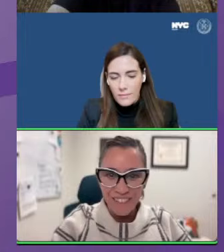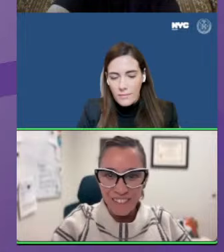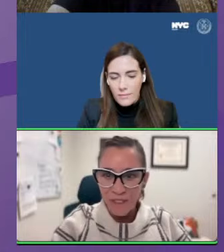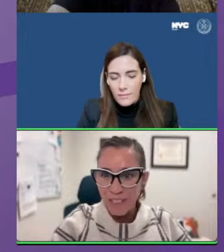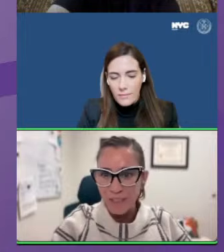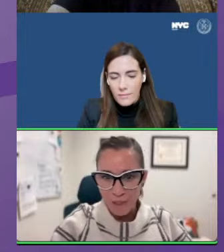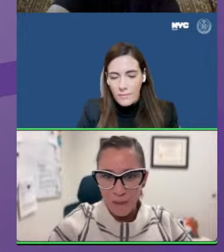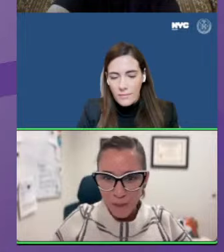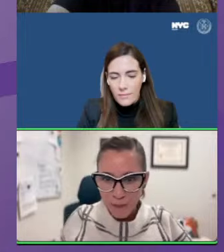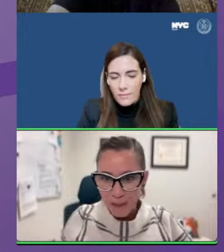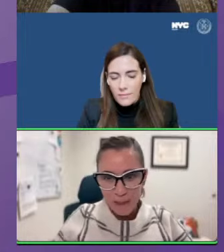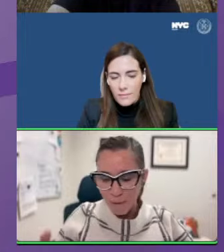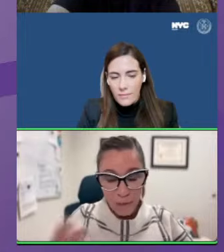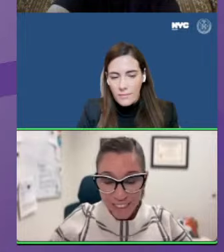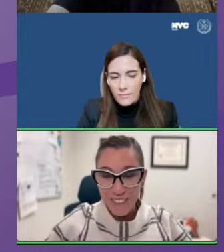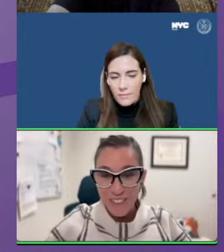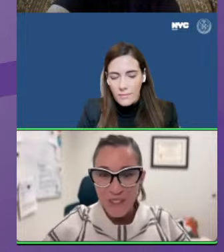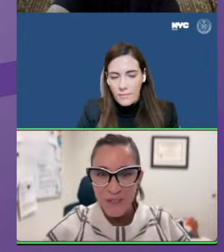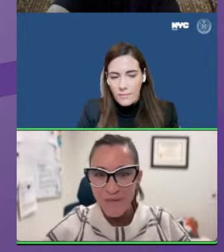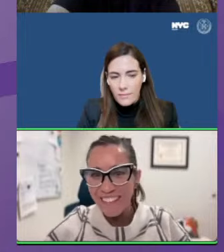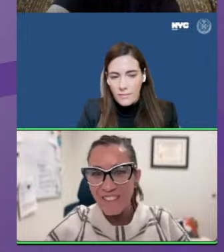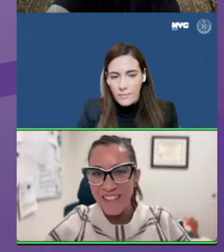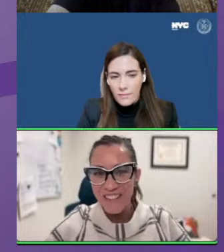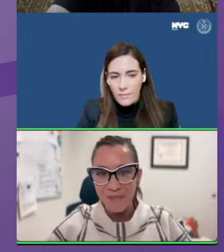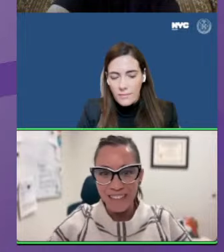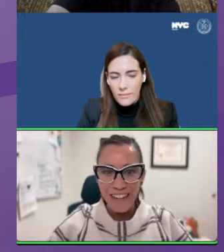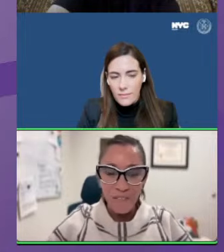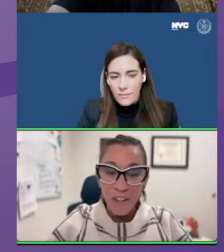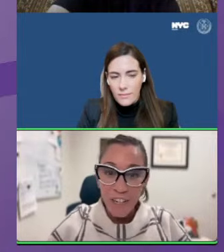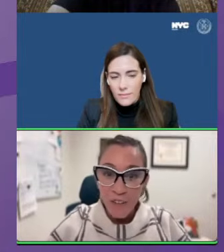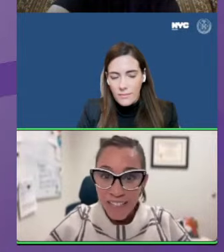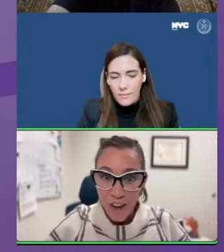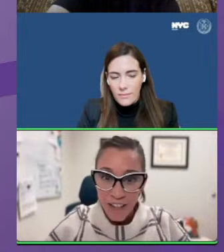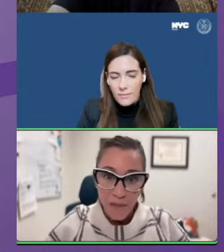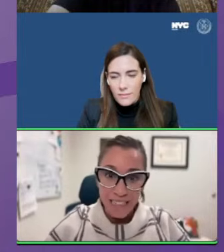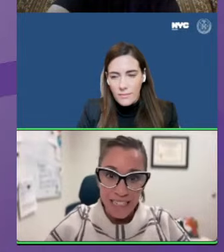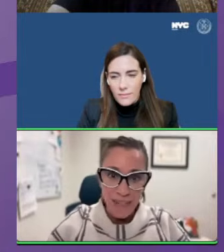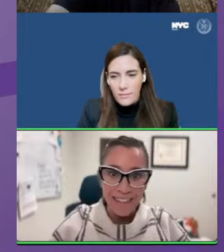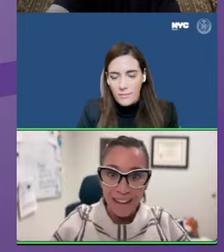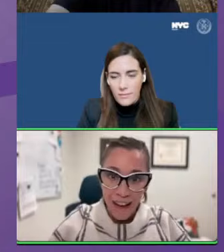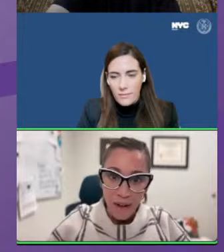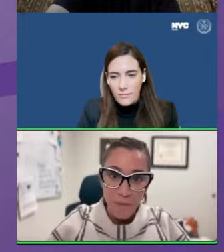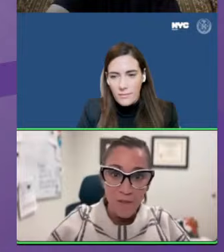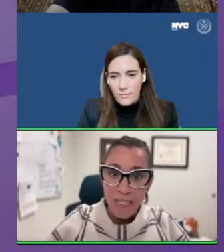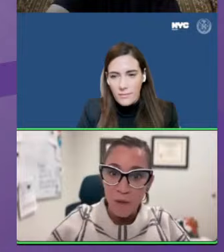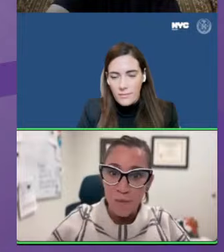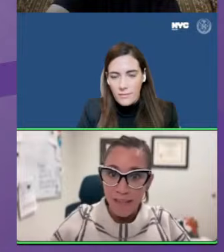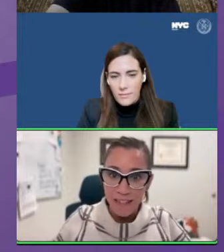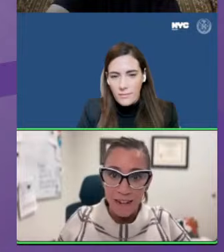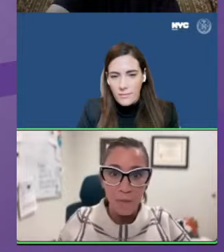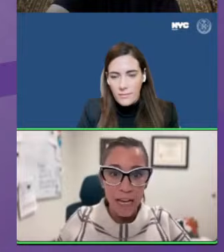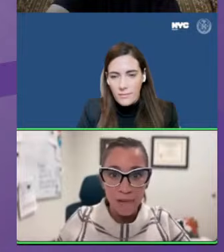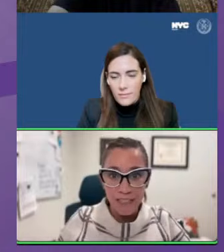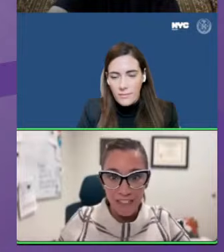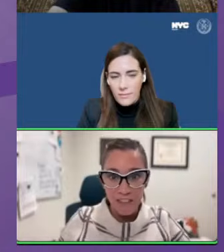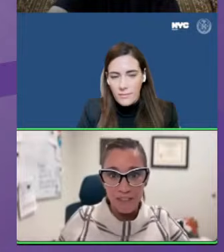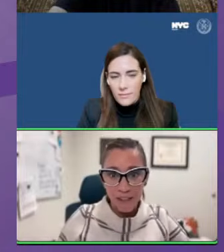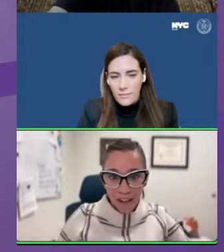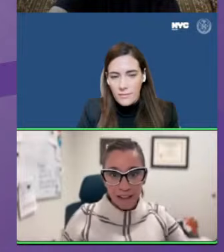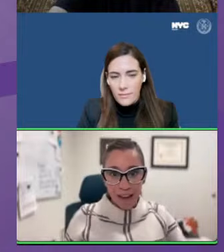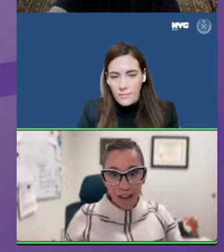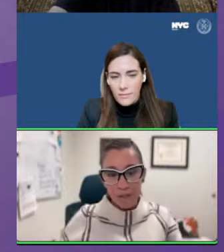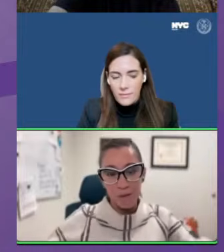So actually, Dr. Putrino is also part of them. But very early on in the pandemic, the Academy of Physical Medicine and